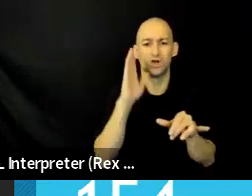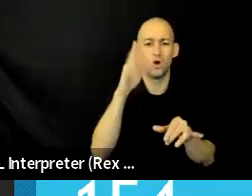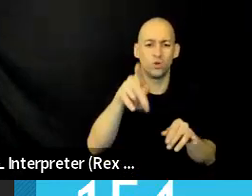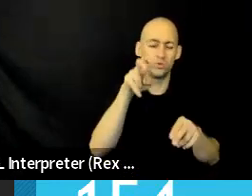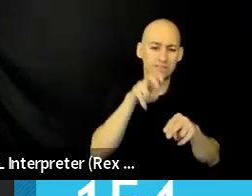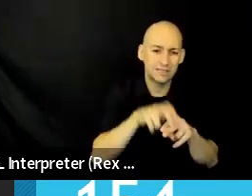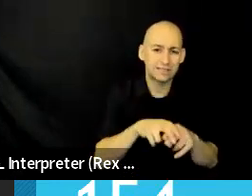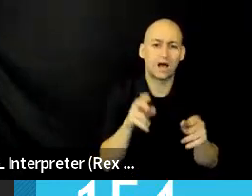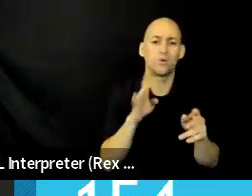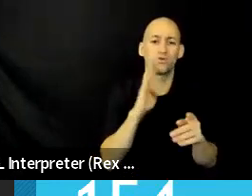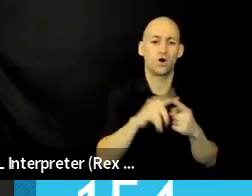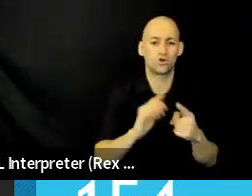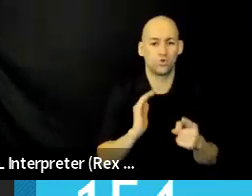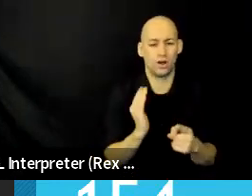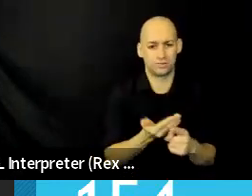and talk to us?